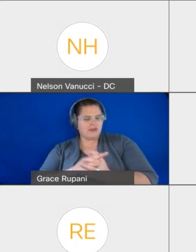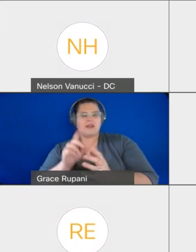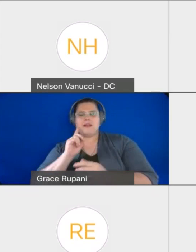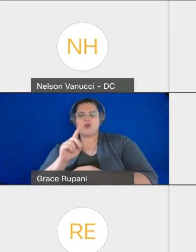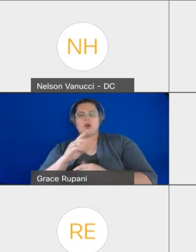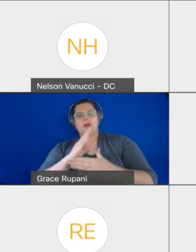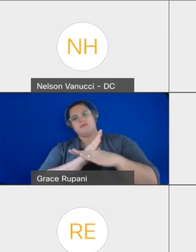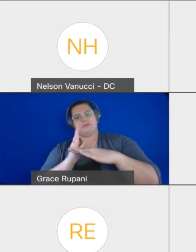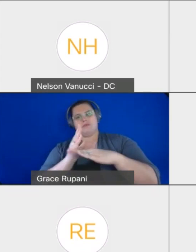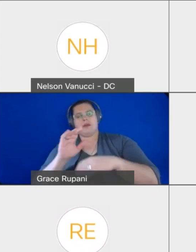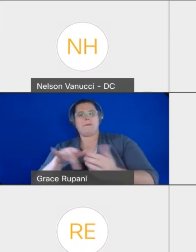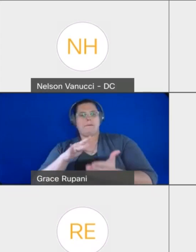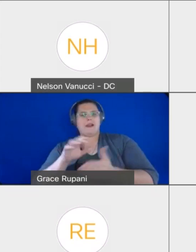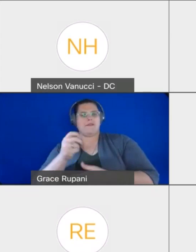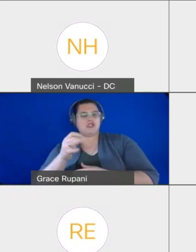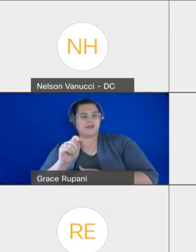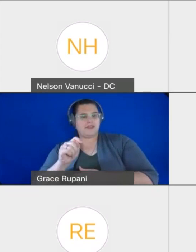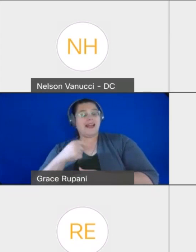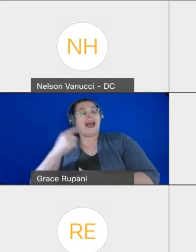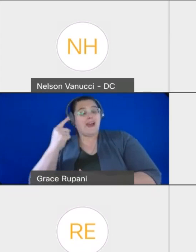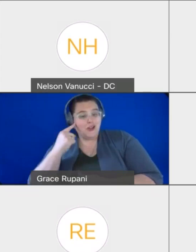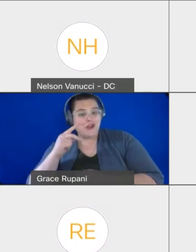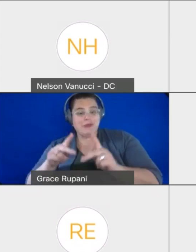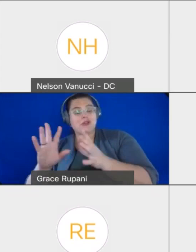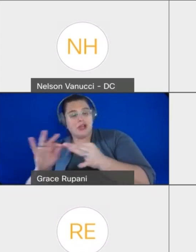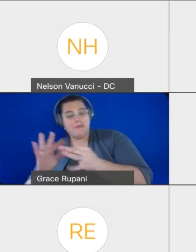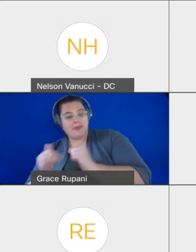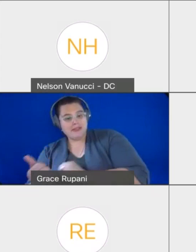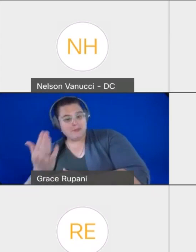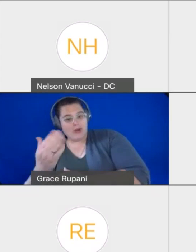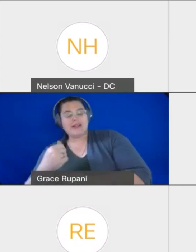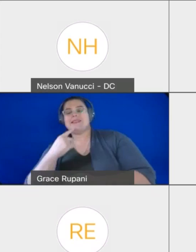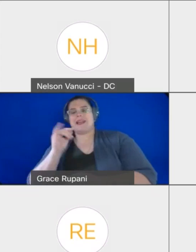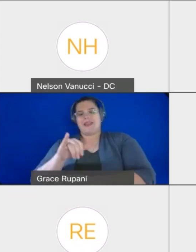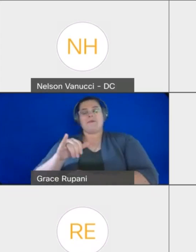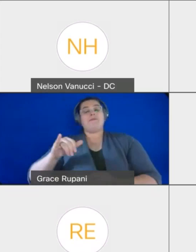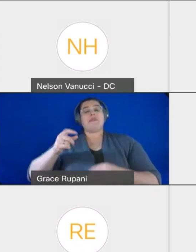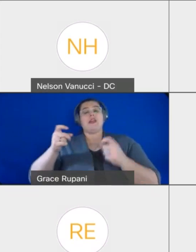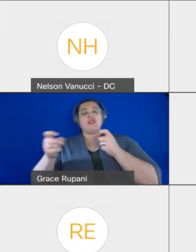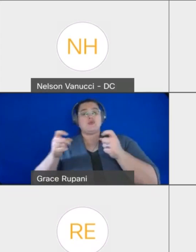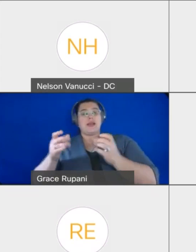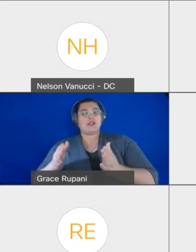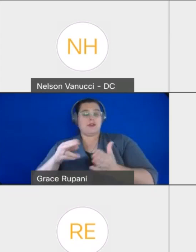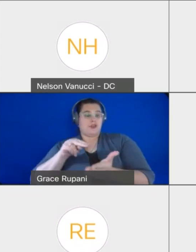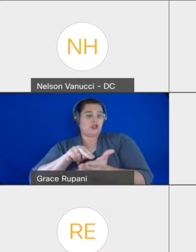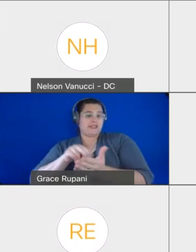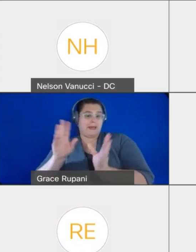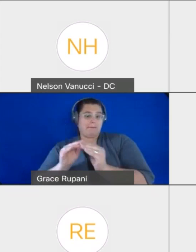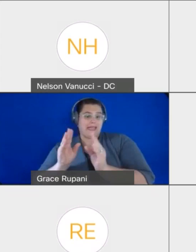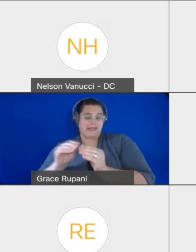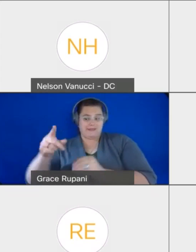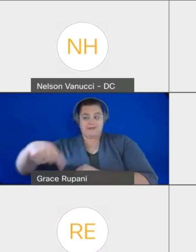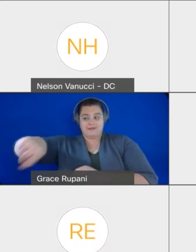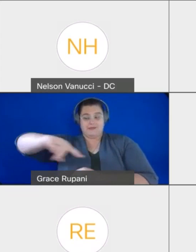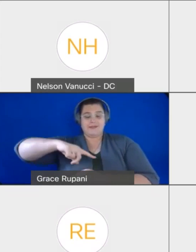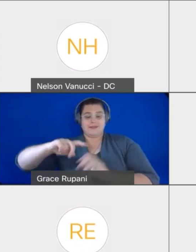because I heard people talking about this morning, that in the director of nursing meeting, there was a discussion about whether